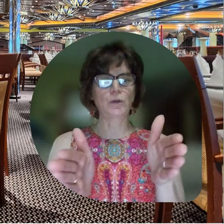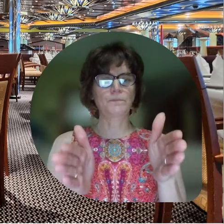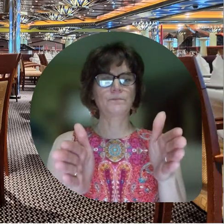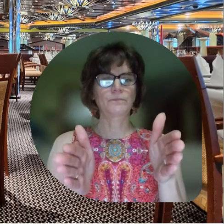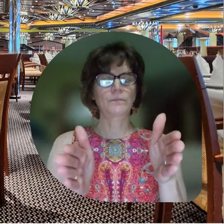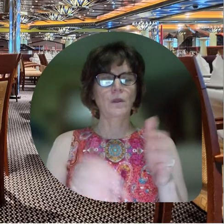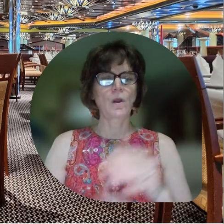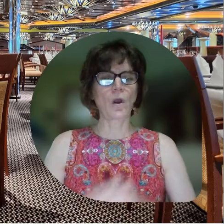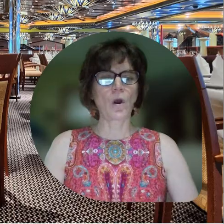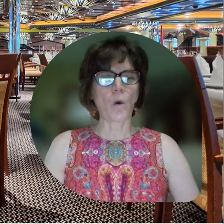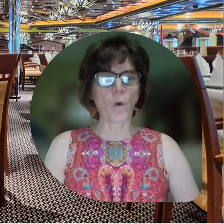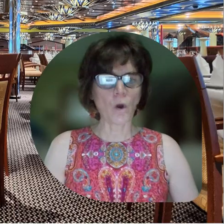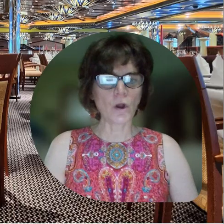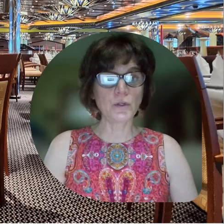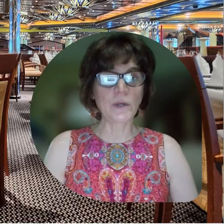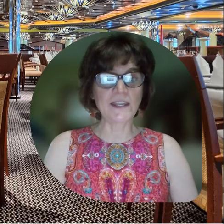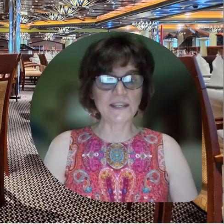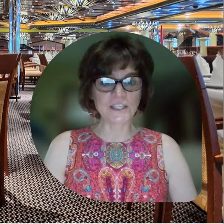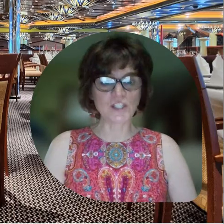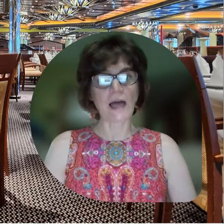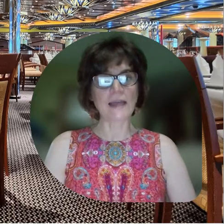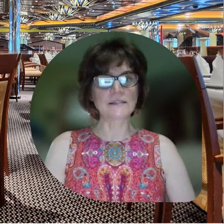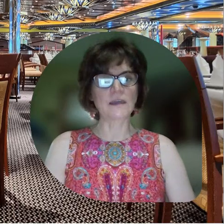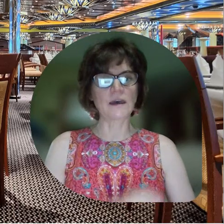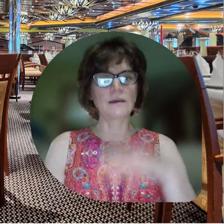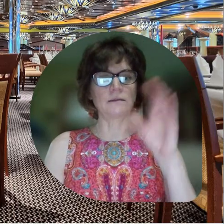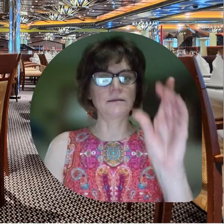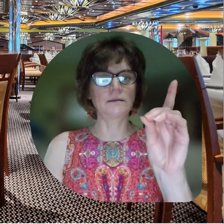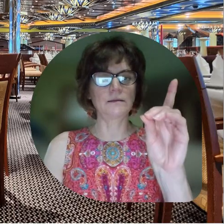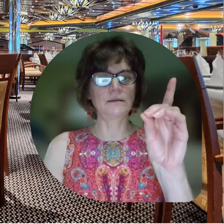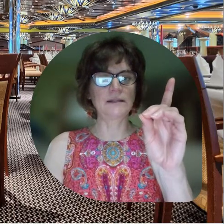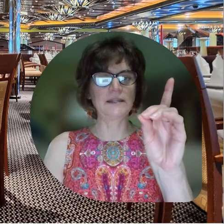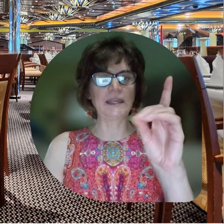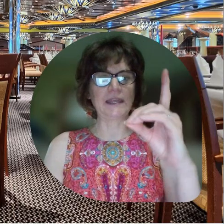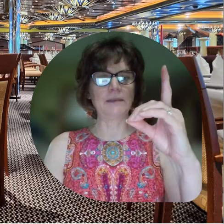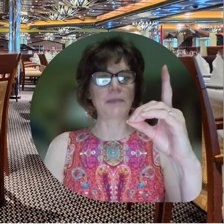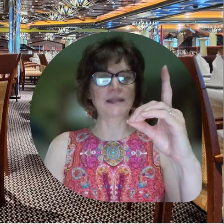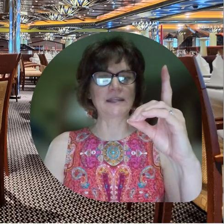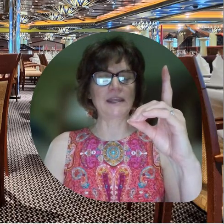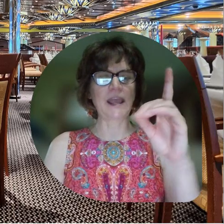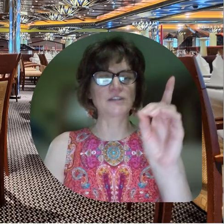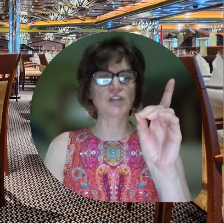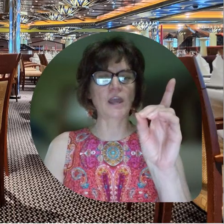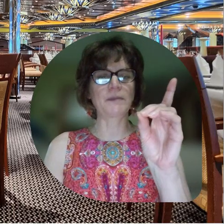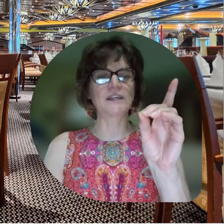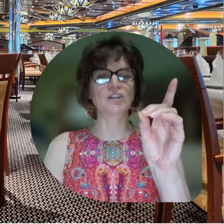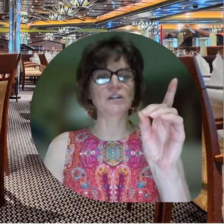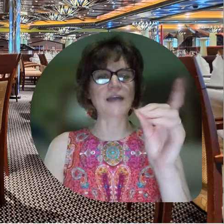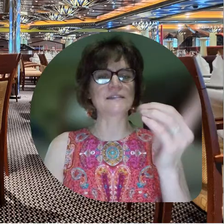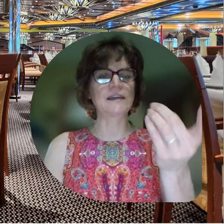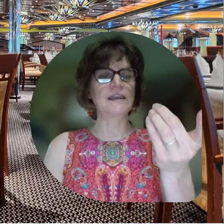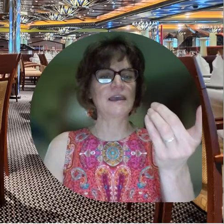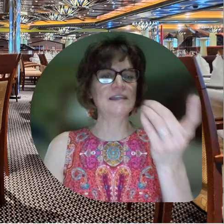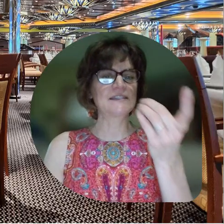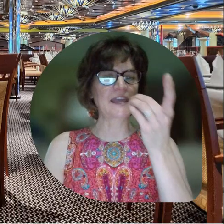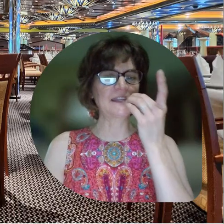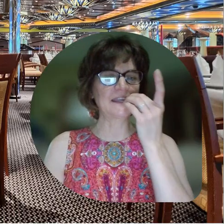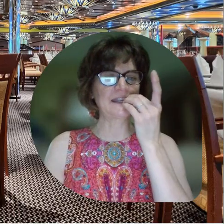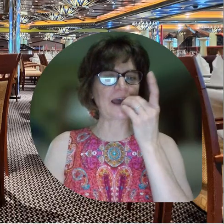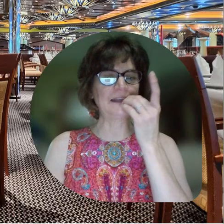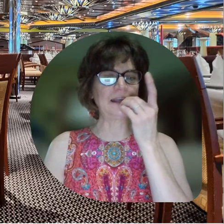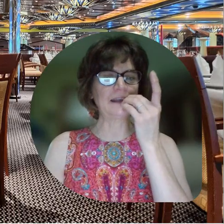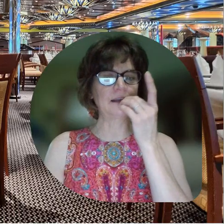Dining room. Or you can initialize the D, make a D hand shape, initialize it, and